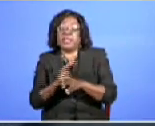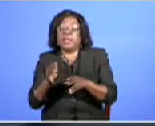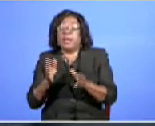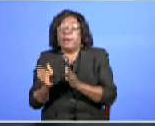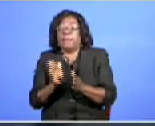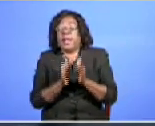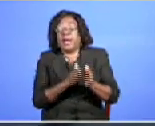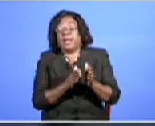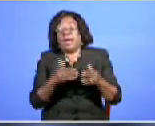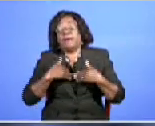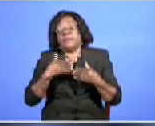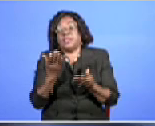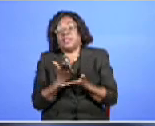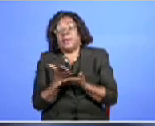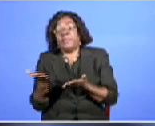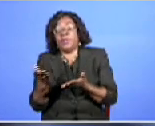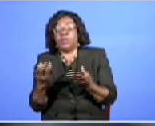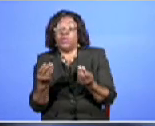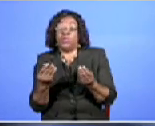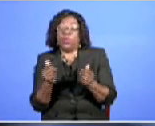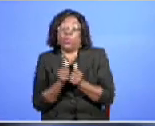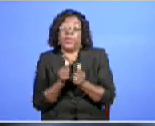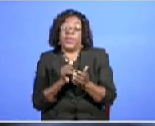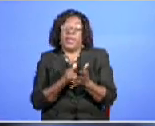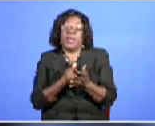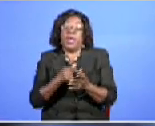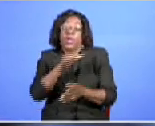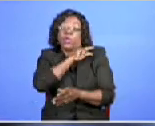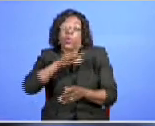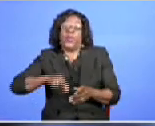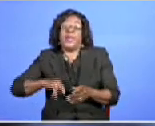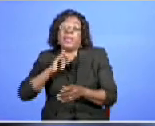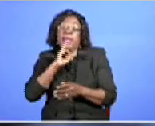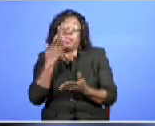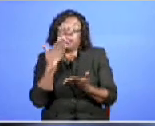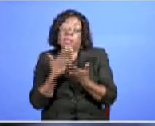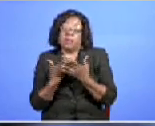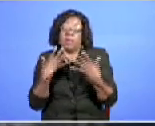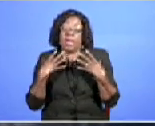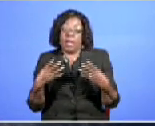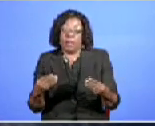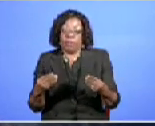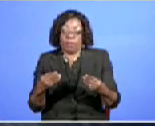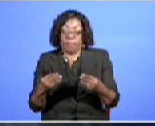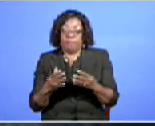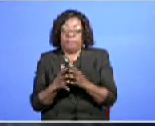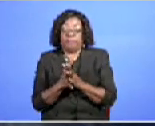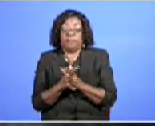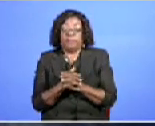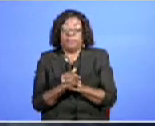it. Meantime, the Queen remains in good health, and the Duchess of Cornwall has been tested but does not have the virus.